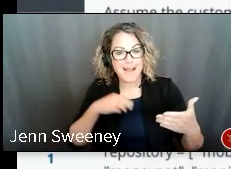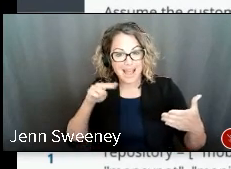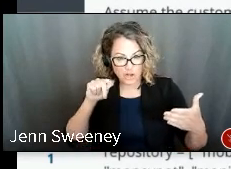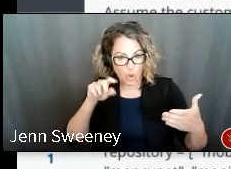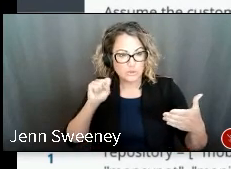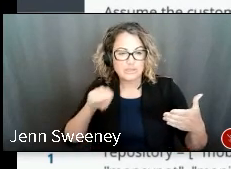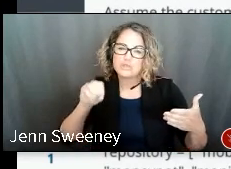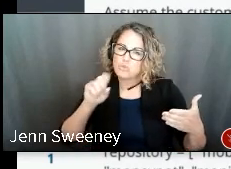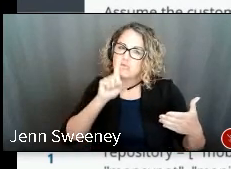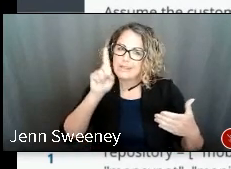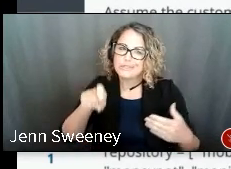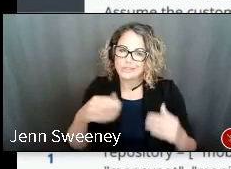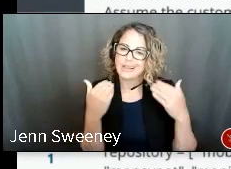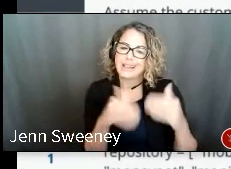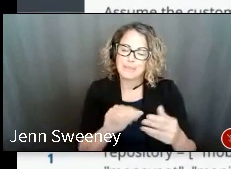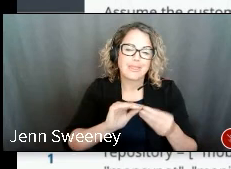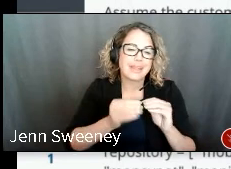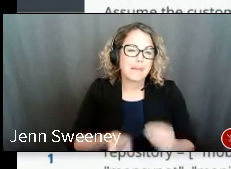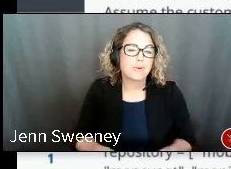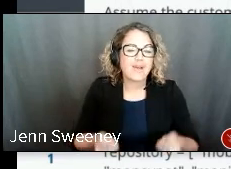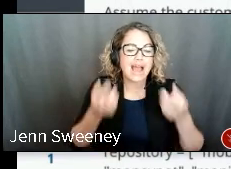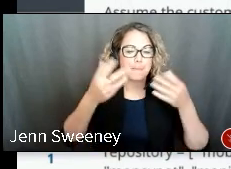limit the number of